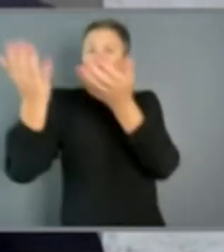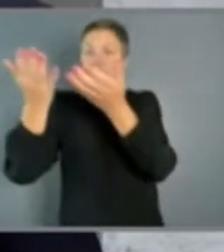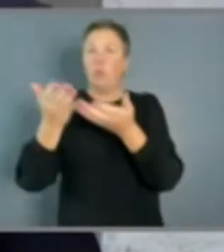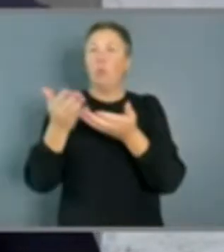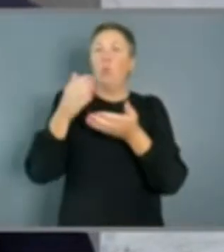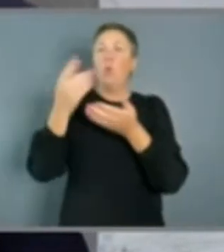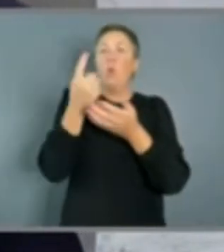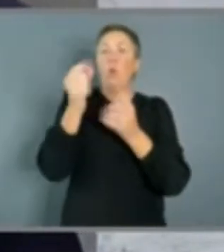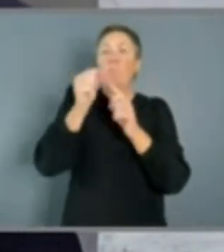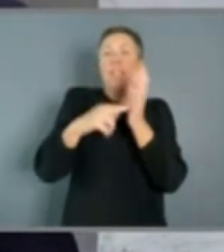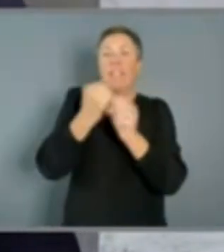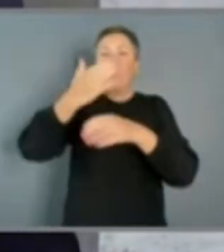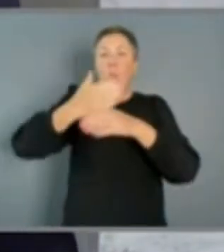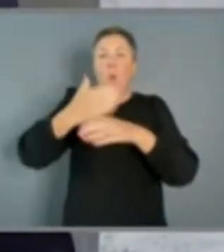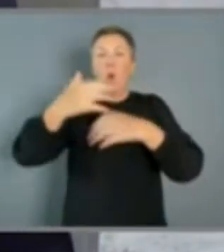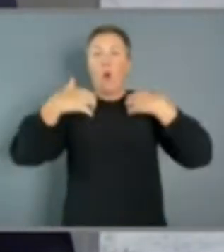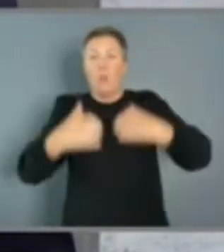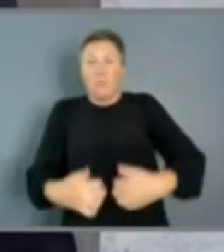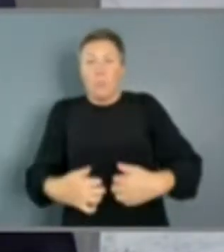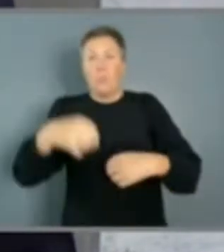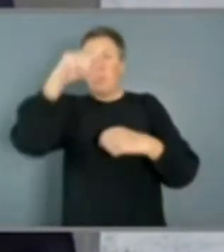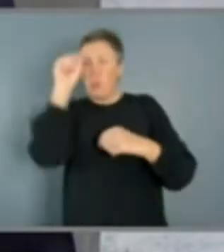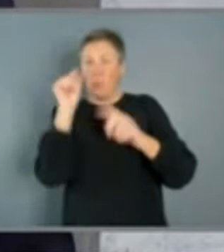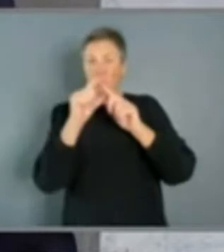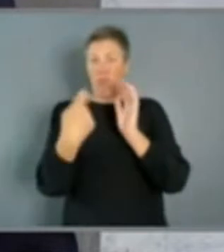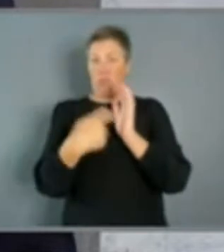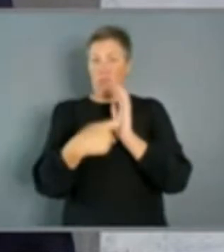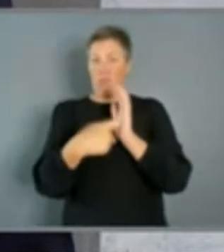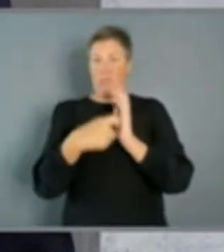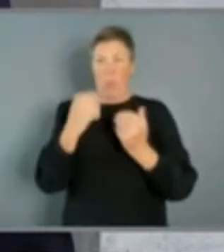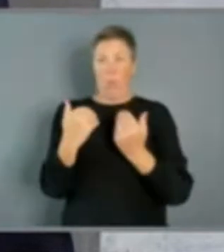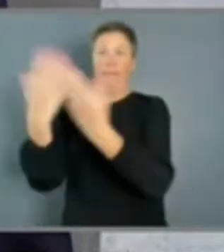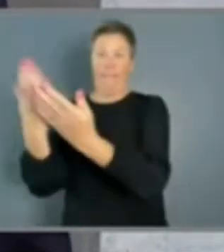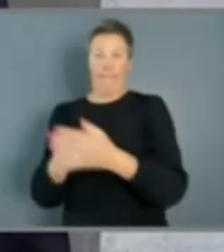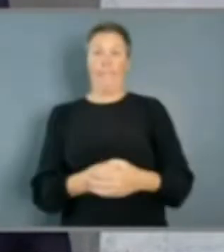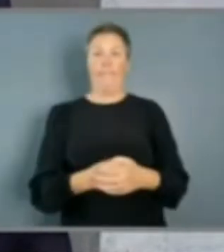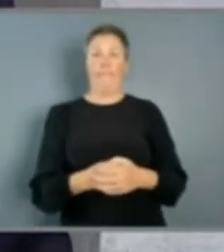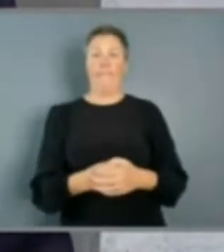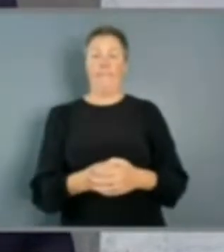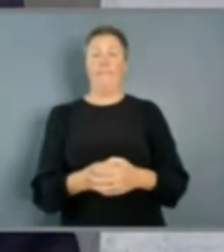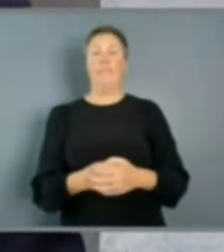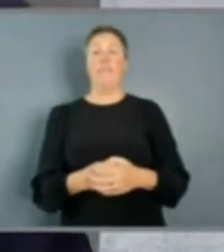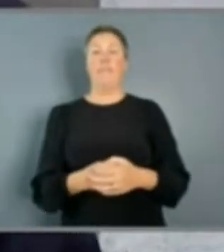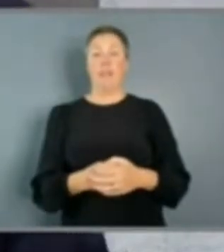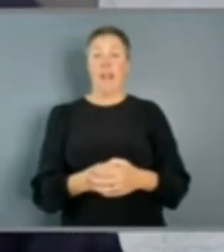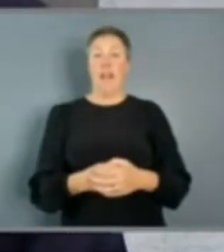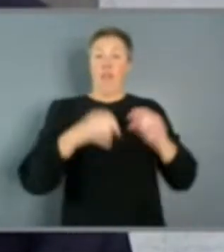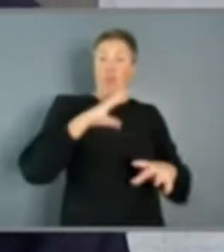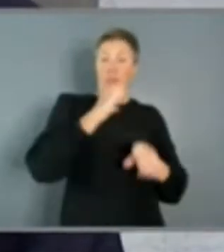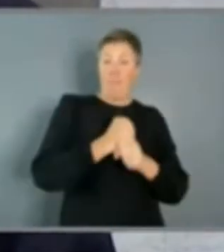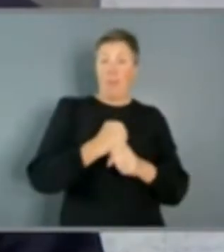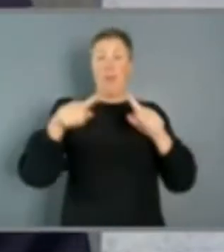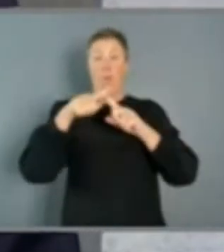workers in PNG from next week. With the support of the PNG government, we are also making a formal request